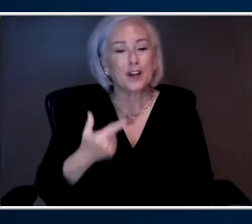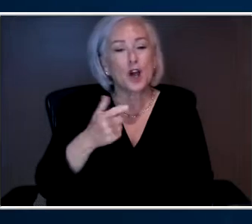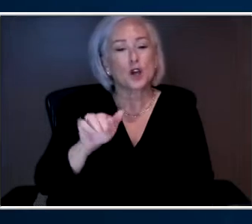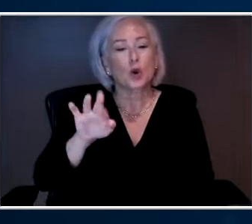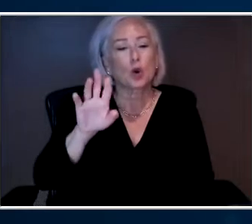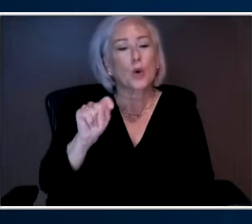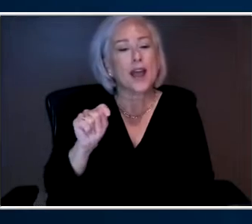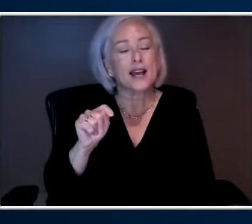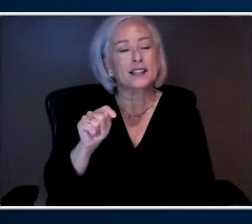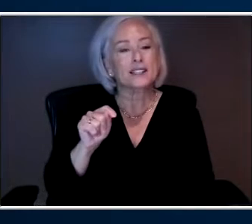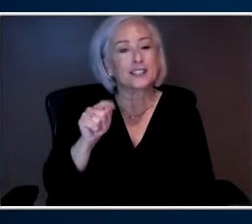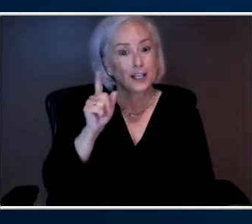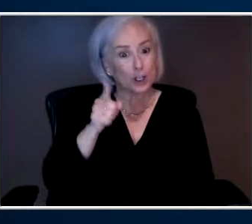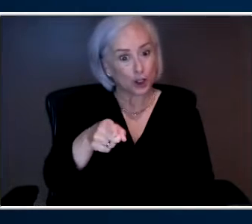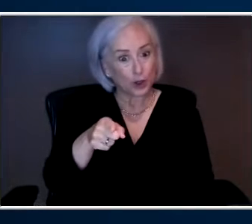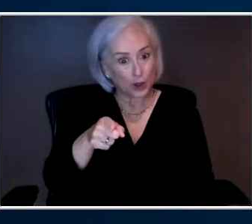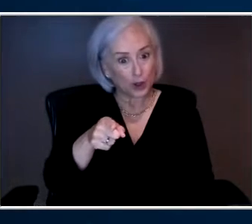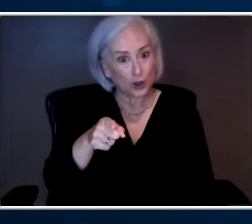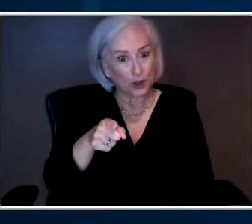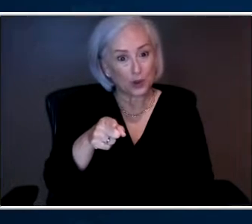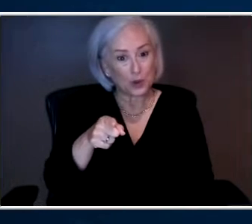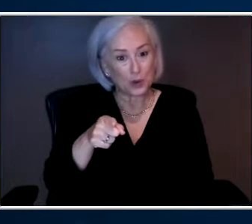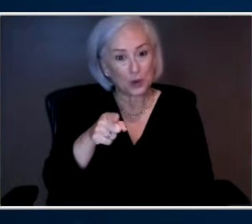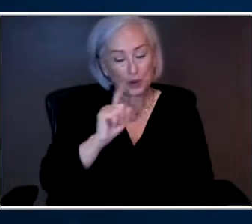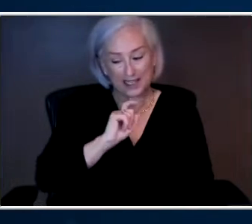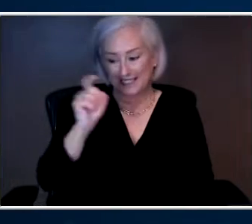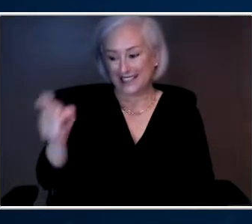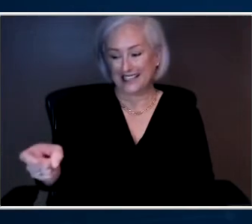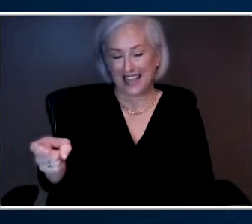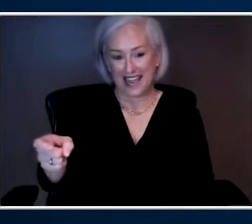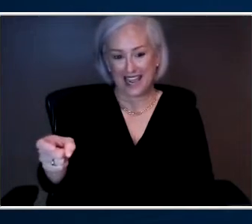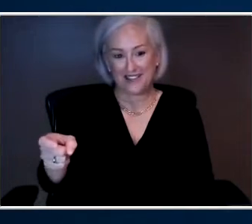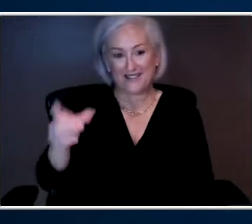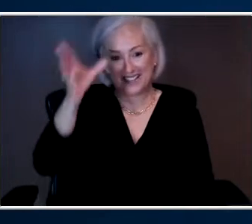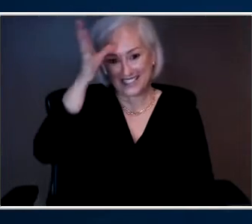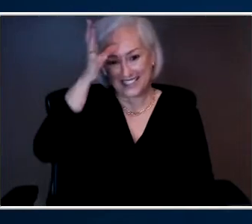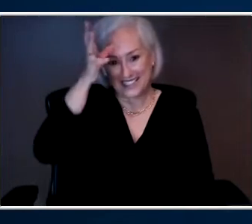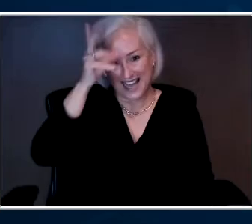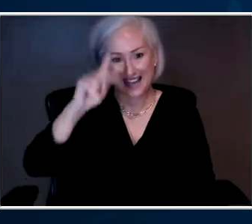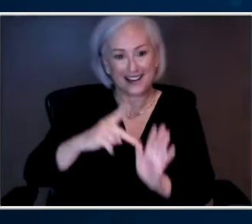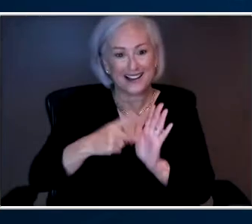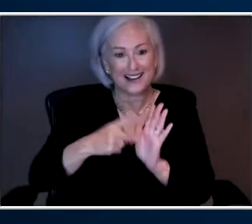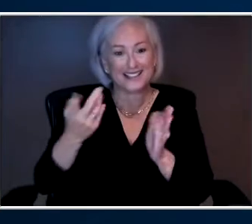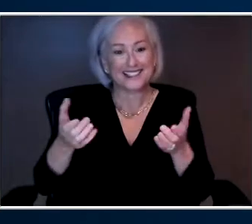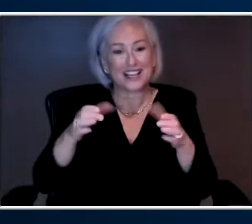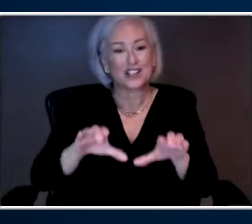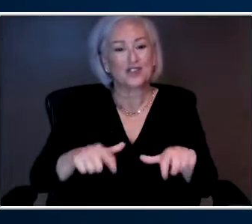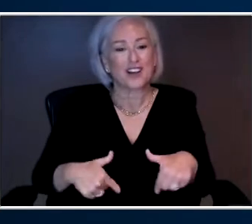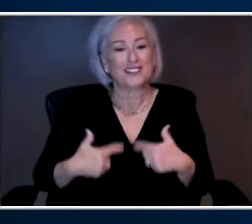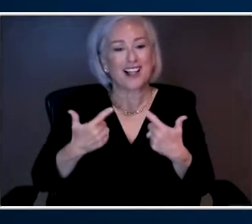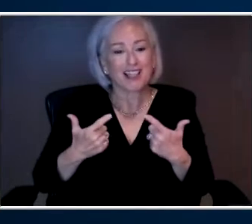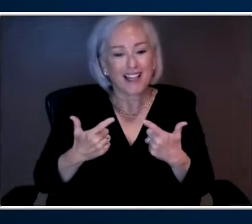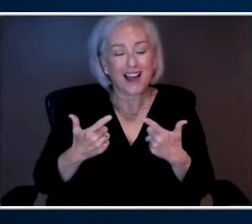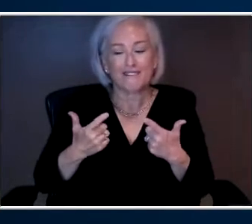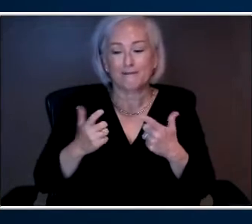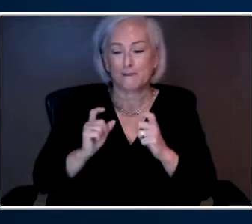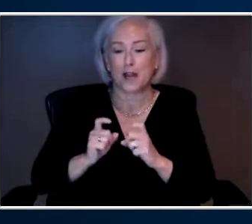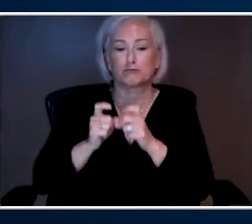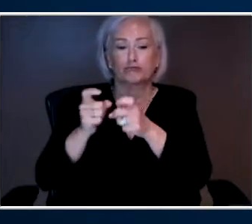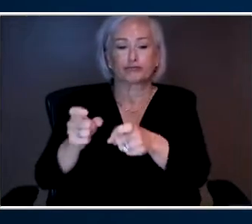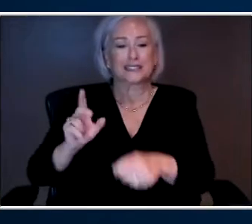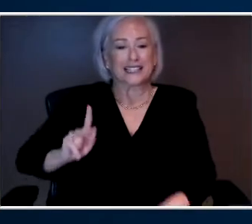are the one who gave Dad a second chance at life, give the kidney, but to watch this very active dad of